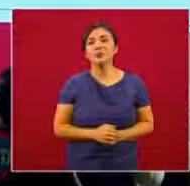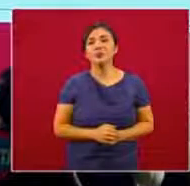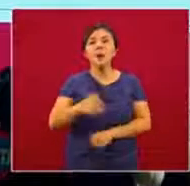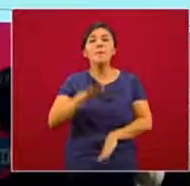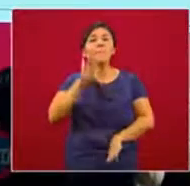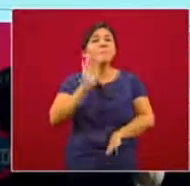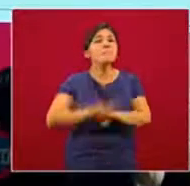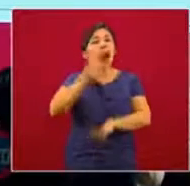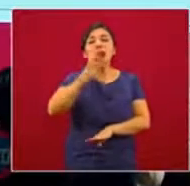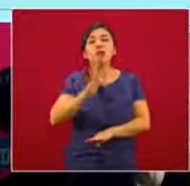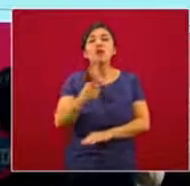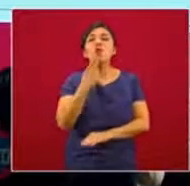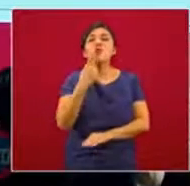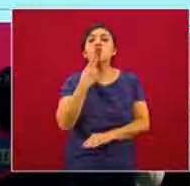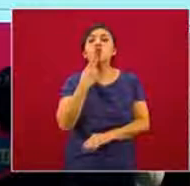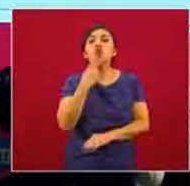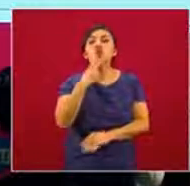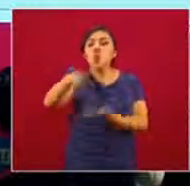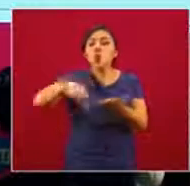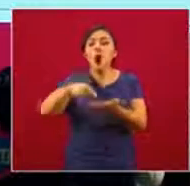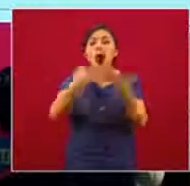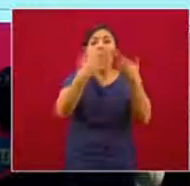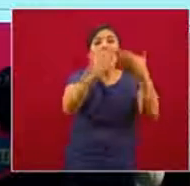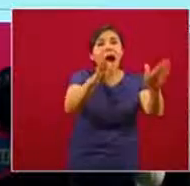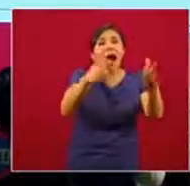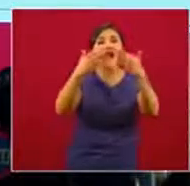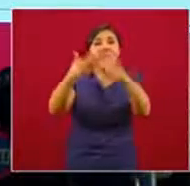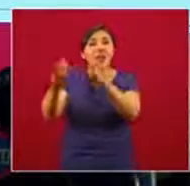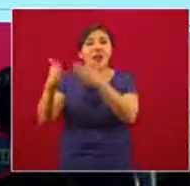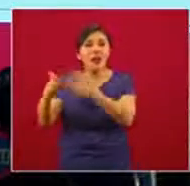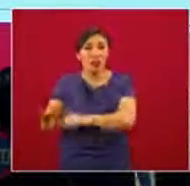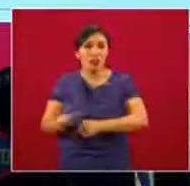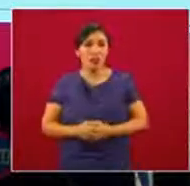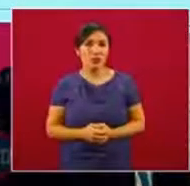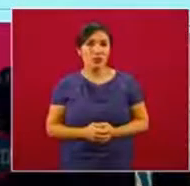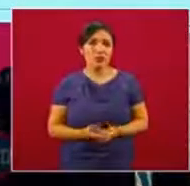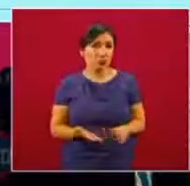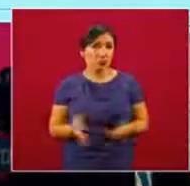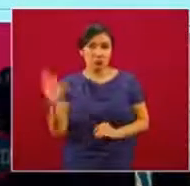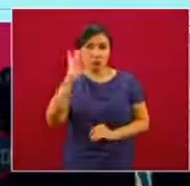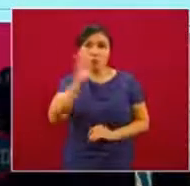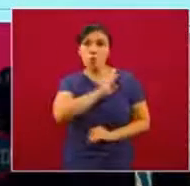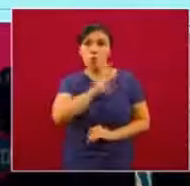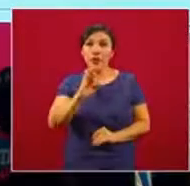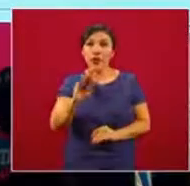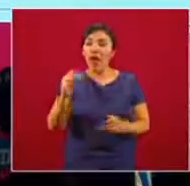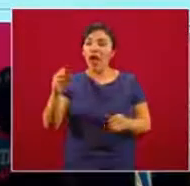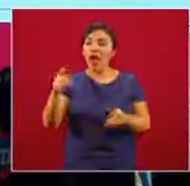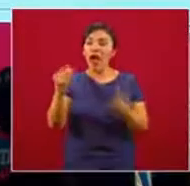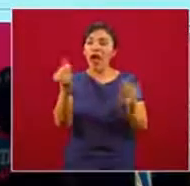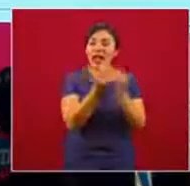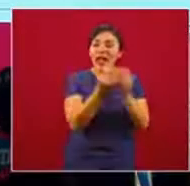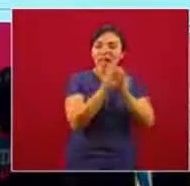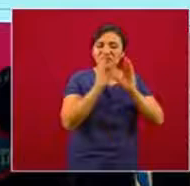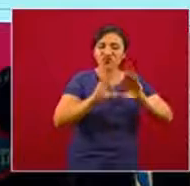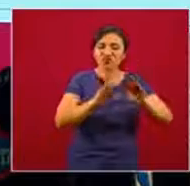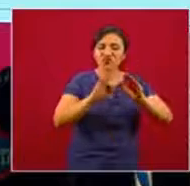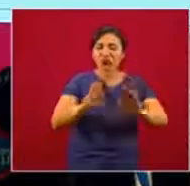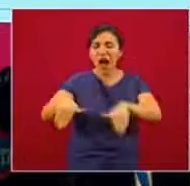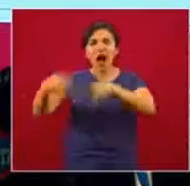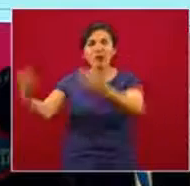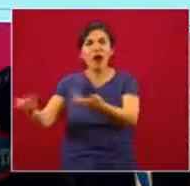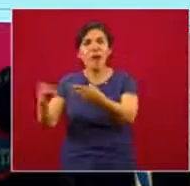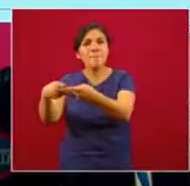The sixth is maximizing the use of open spaces. If it is possible, maybe we